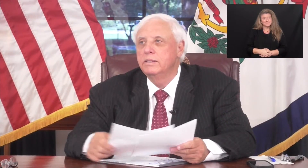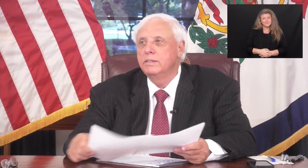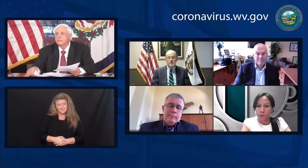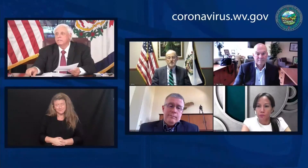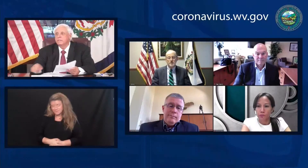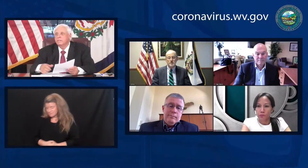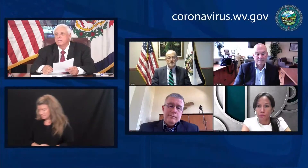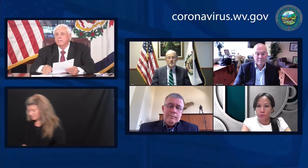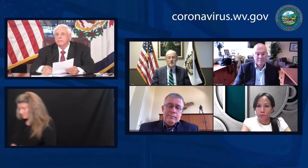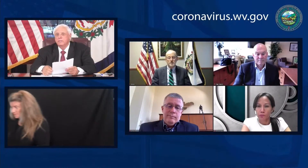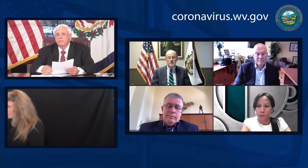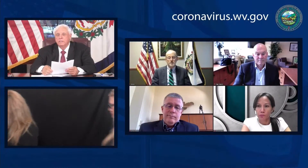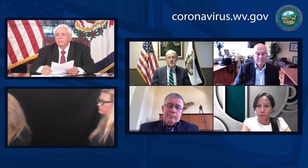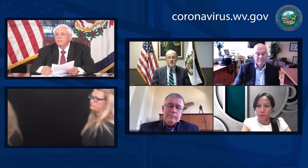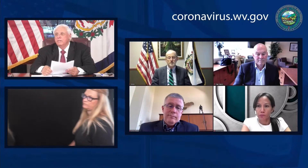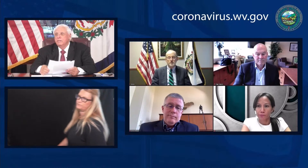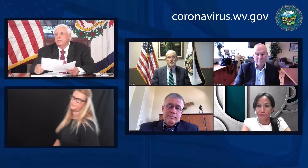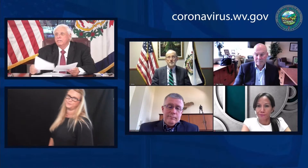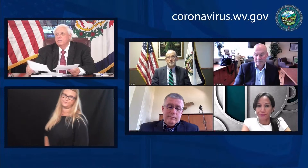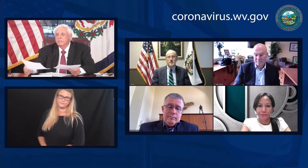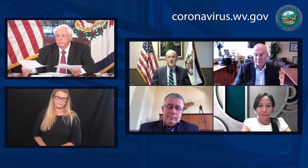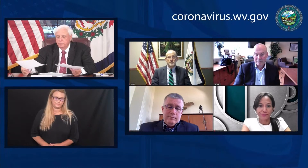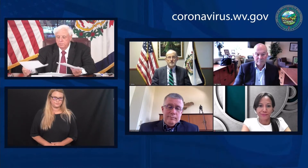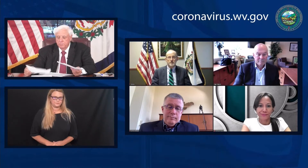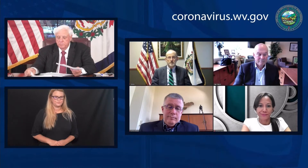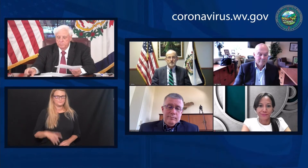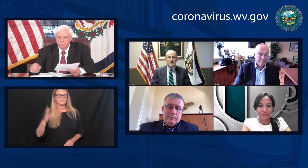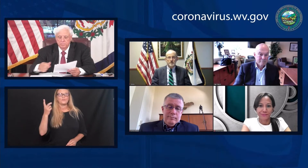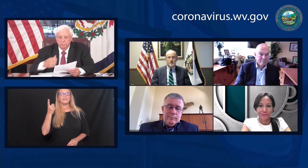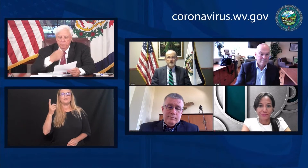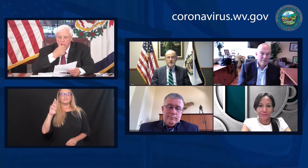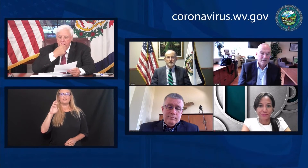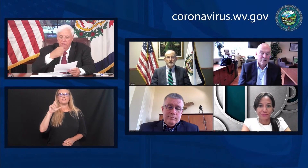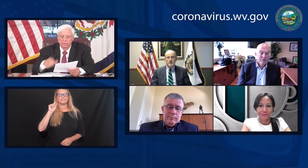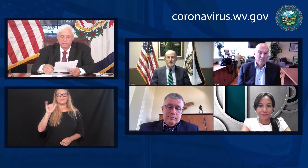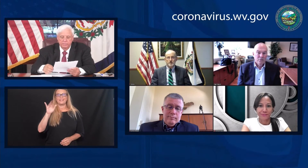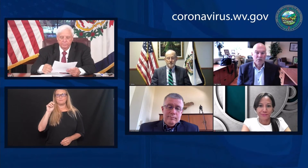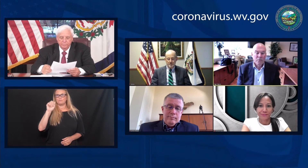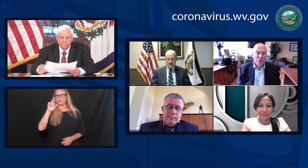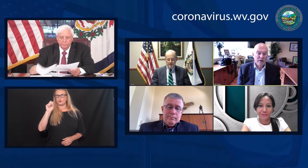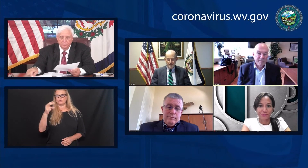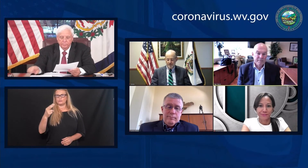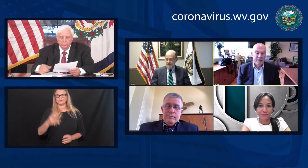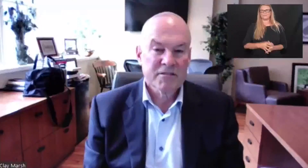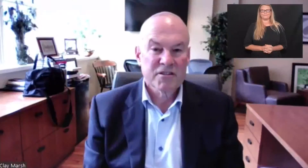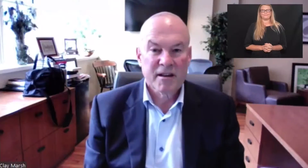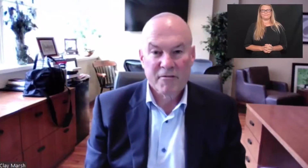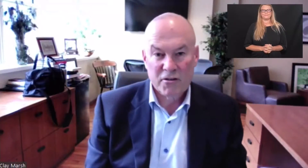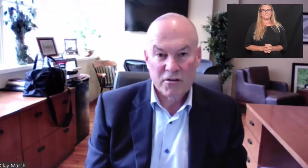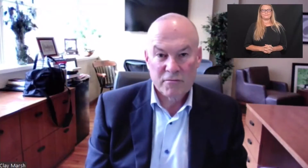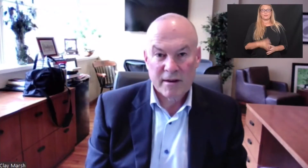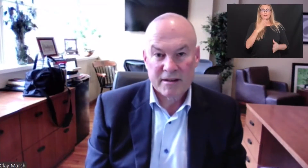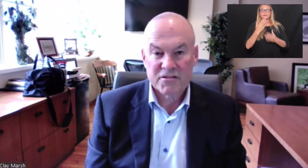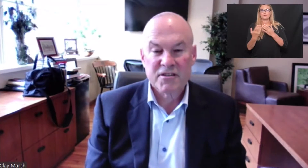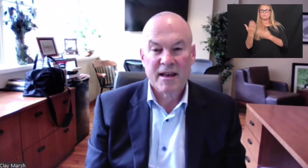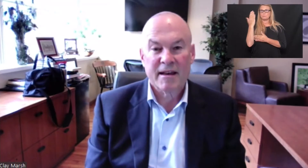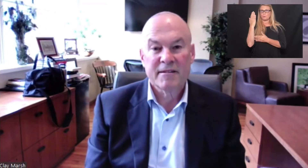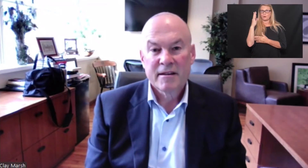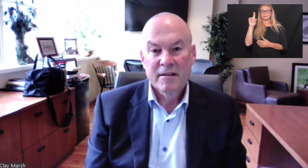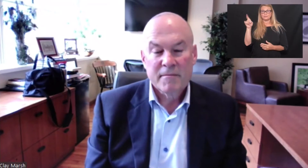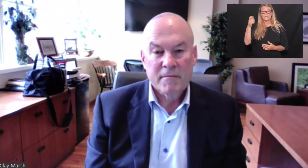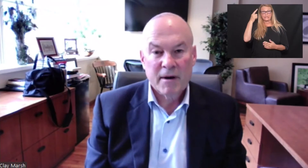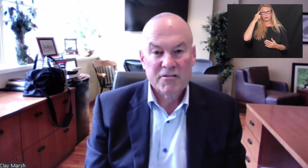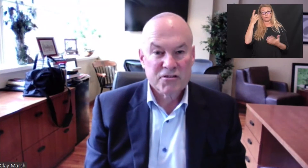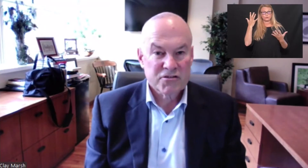All right, thank you, Governor. Let's now go to Dr. Clay Marsh, our coronavirus czar. Well, good morning. As the governor has